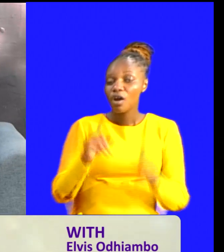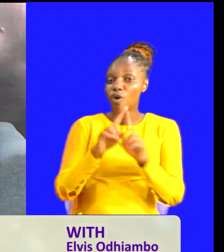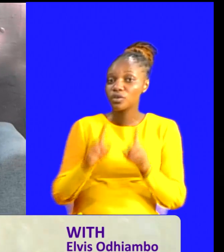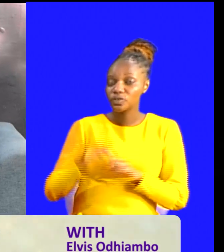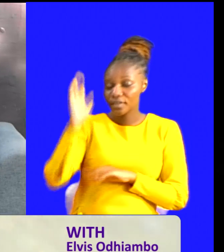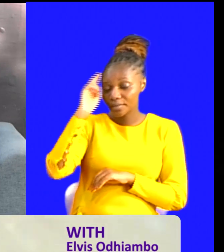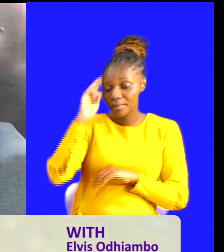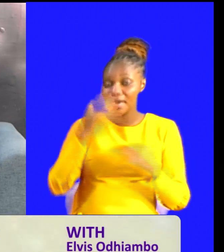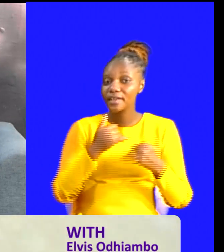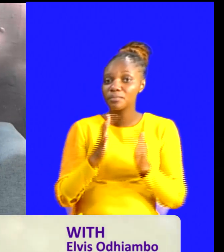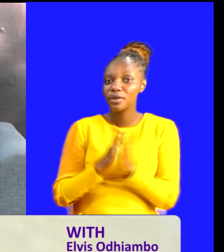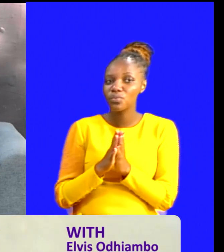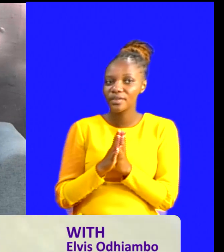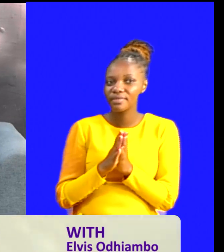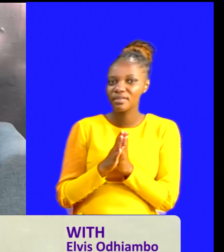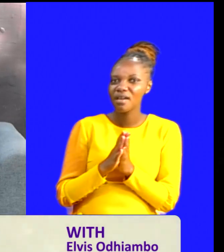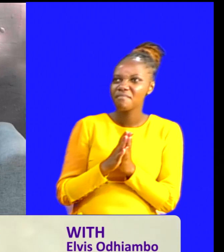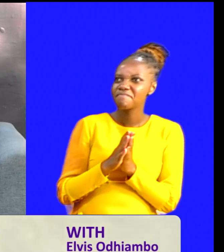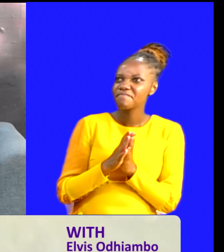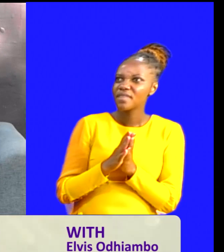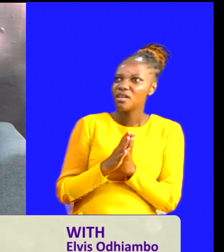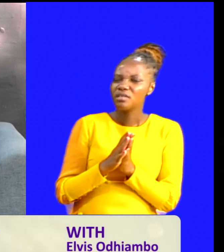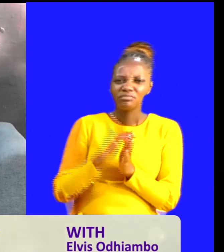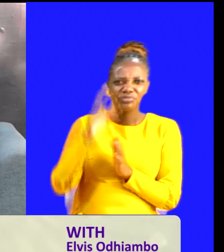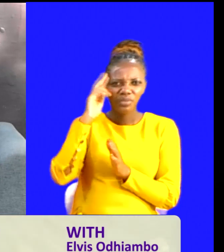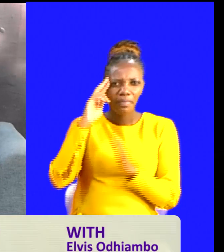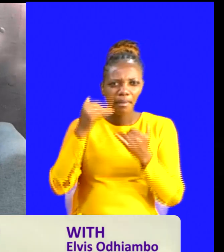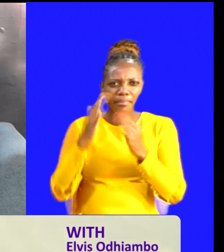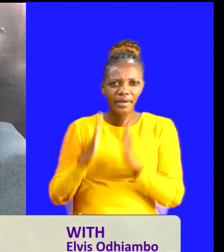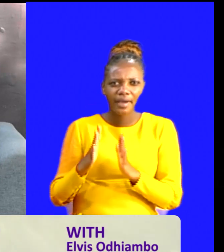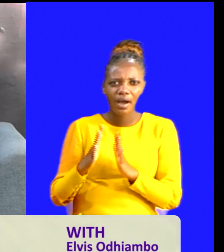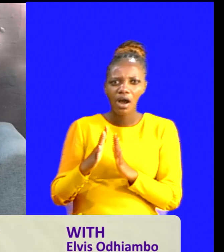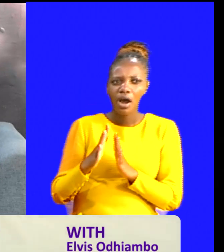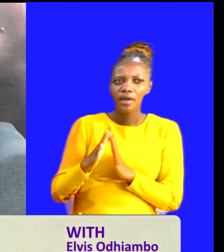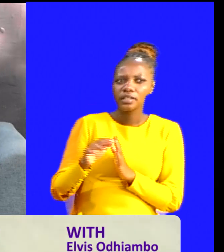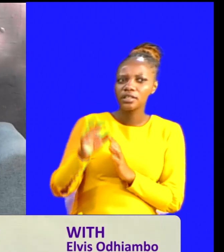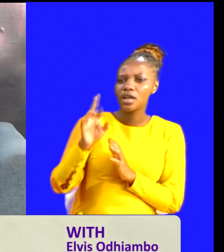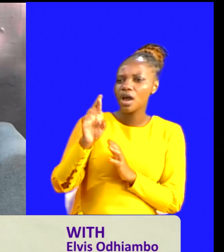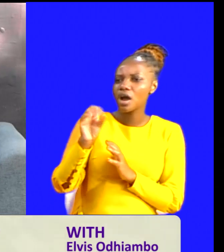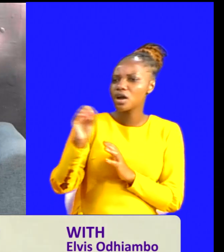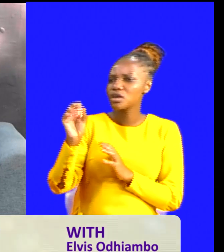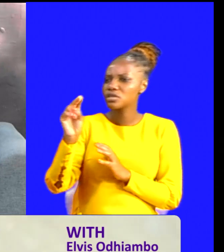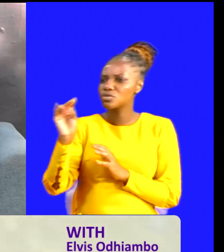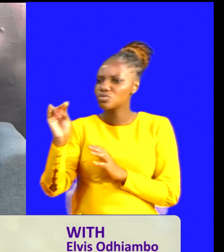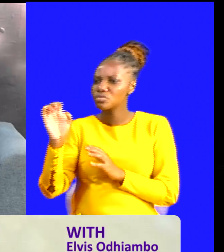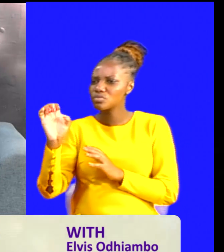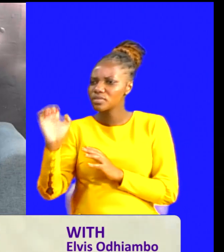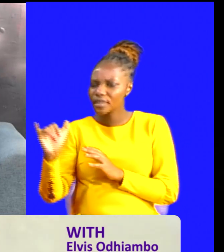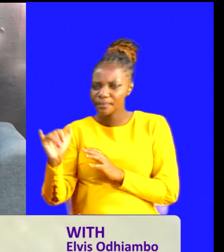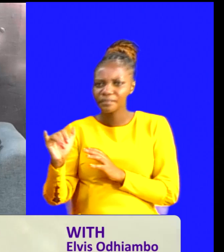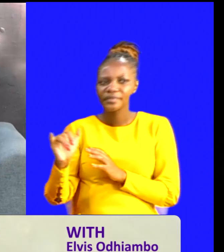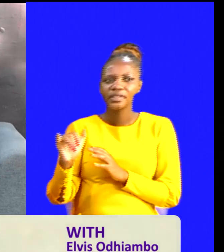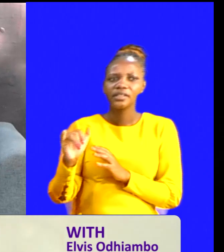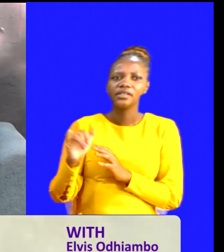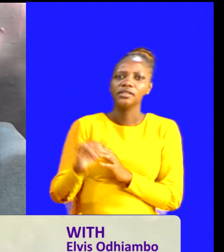with the elites of United, the likes of Paul Scholes, the likes of Wayne Rooney. So he understands the pressure that